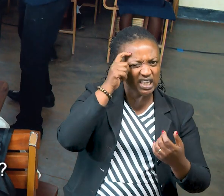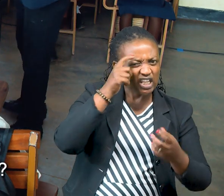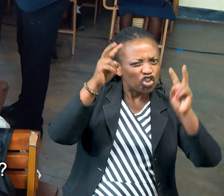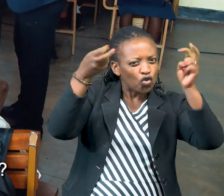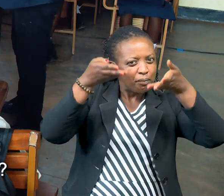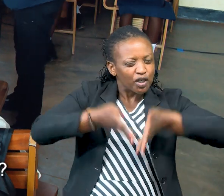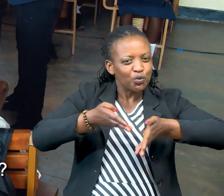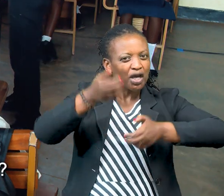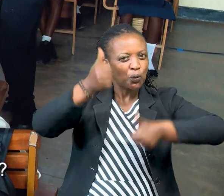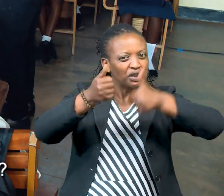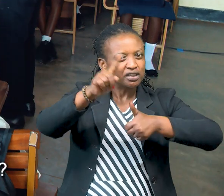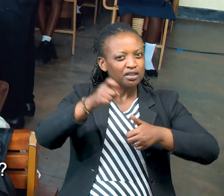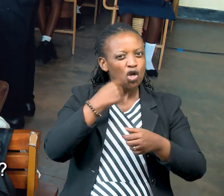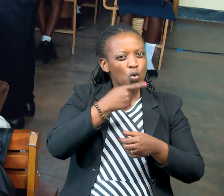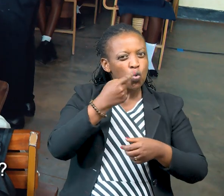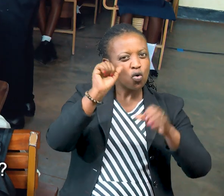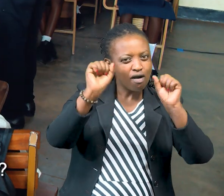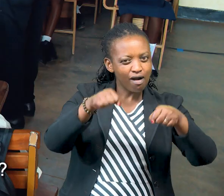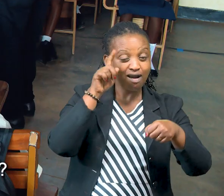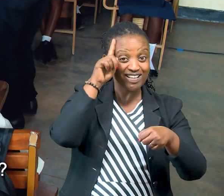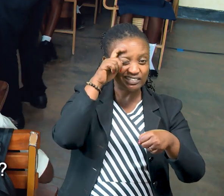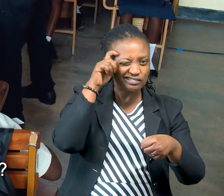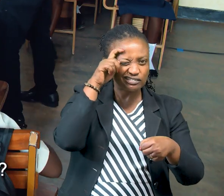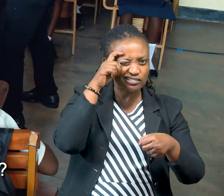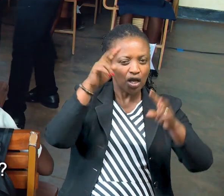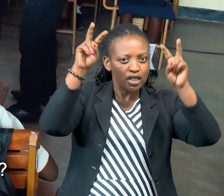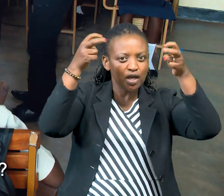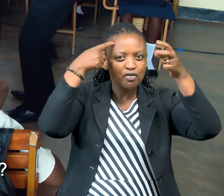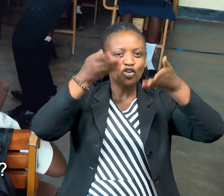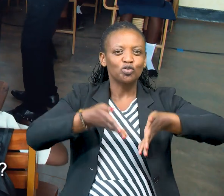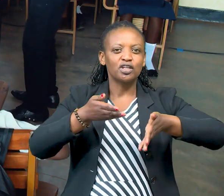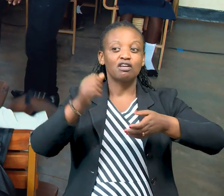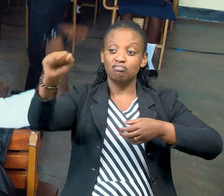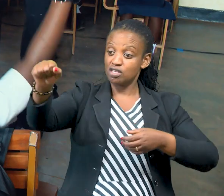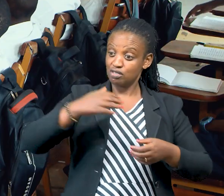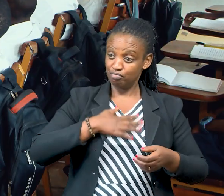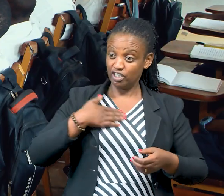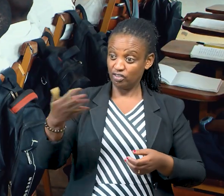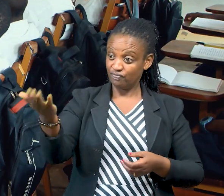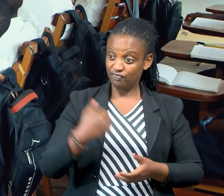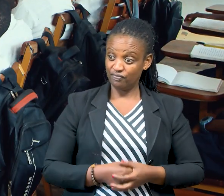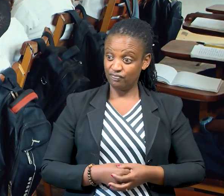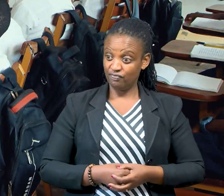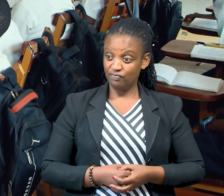Who can guess the lesson of today? Who can guess the lesson of today? Yes,